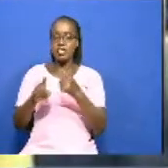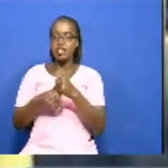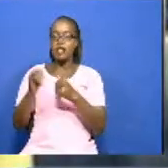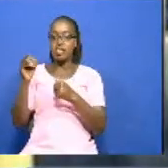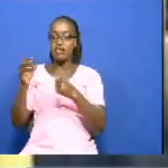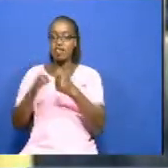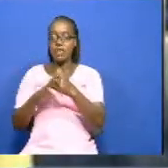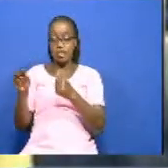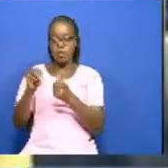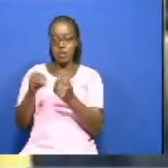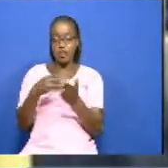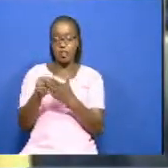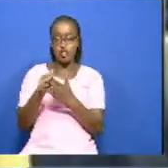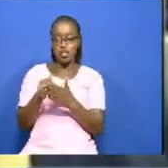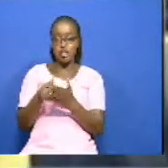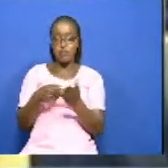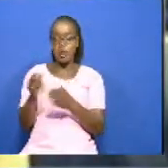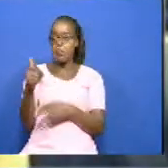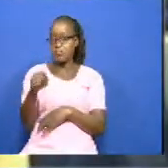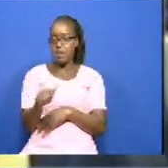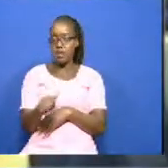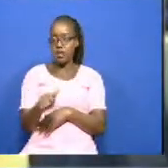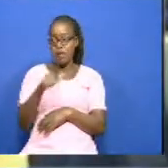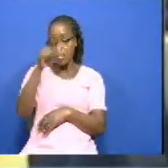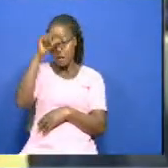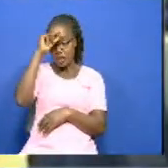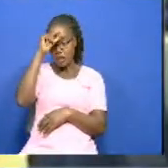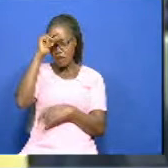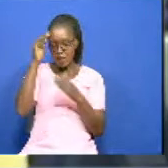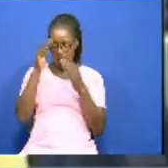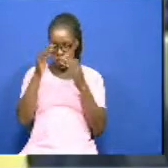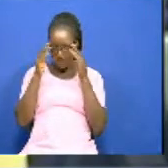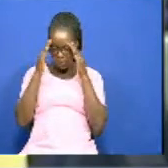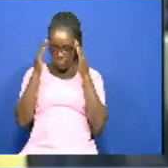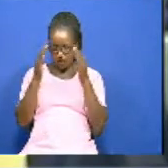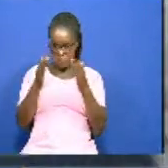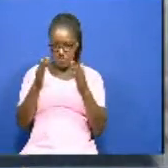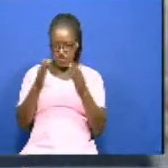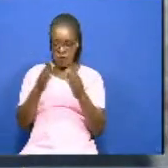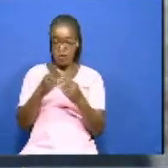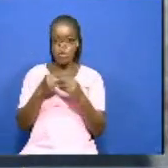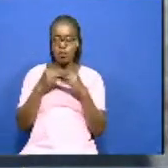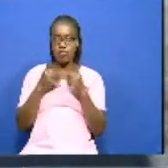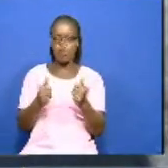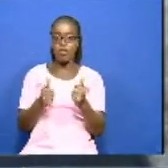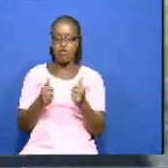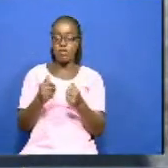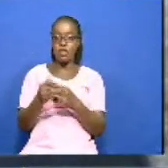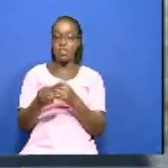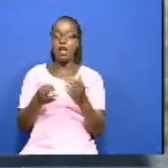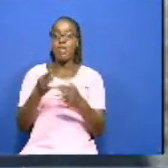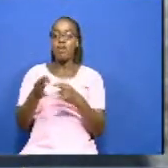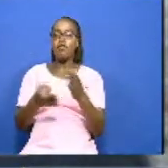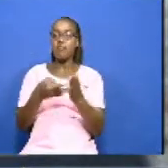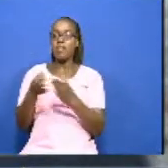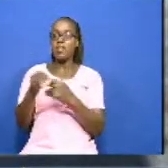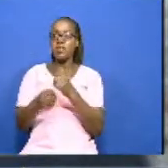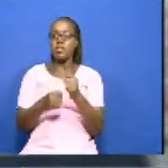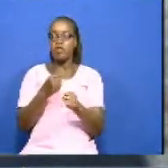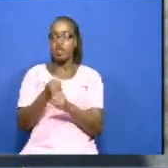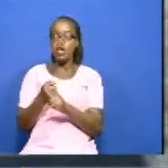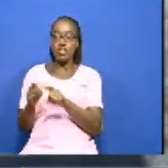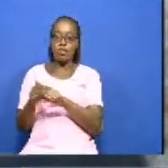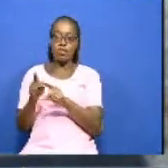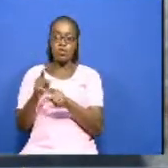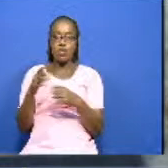shillings in unpaid claims, adding that the government was keen to settle these in the current financial year. Segor noted that the